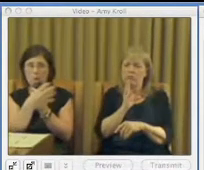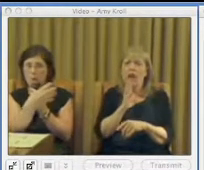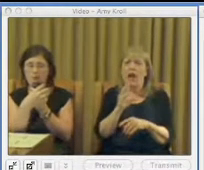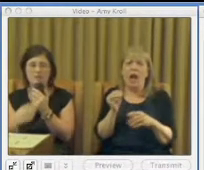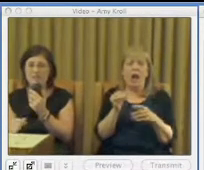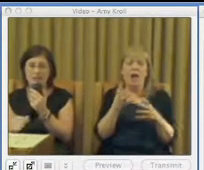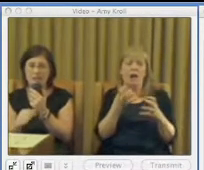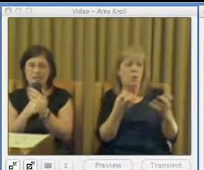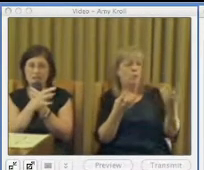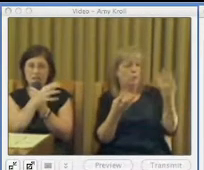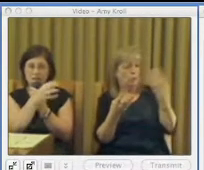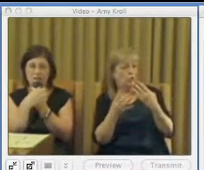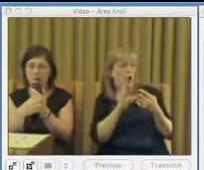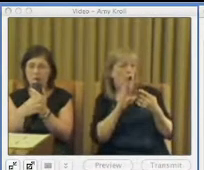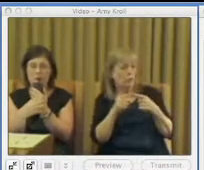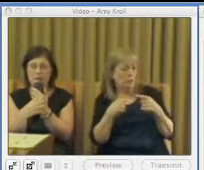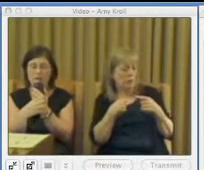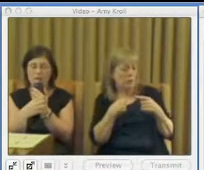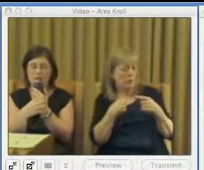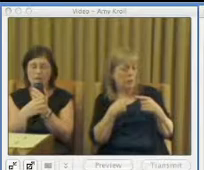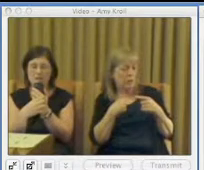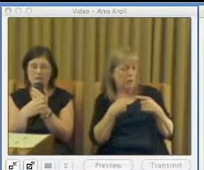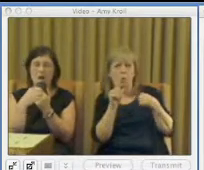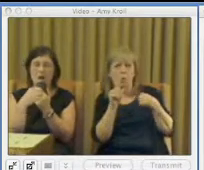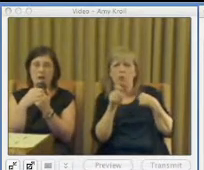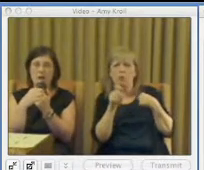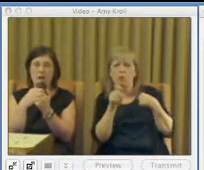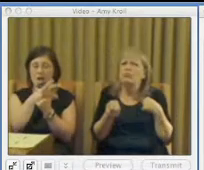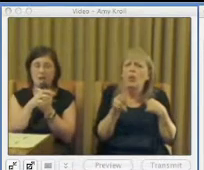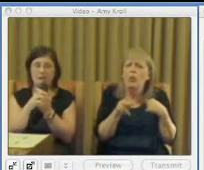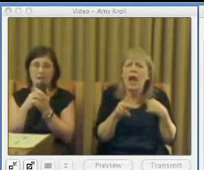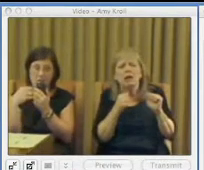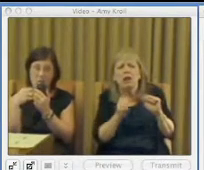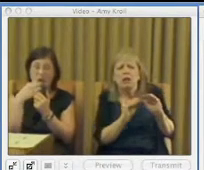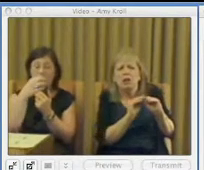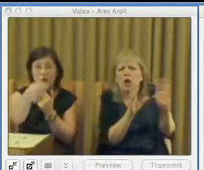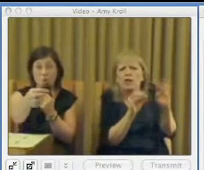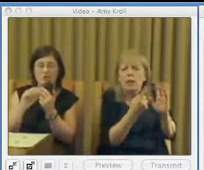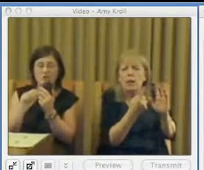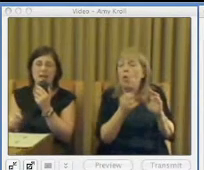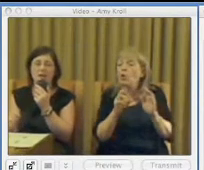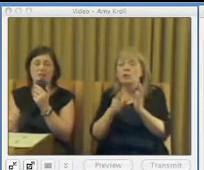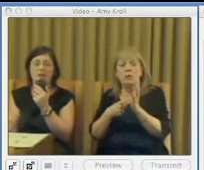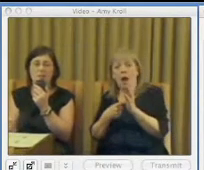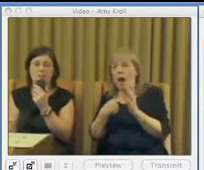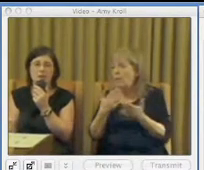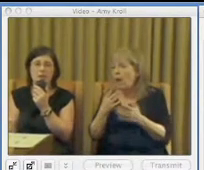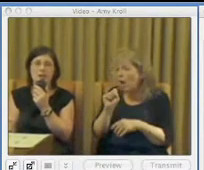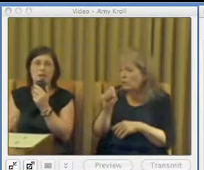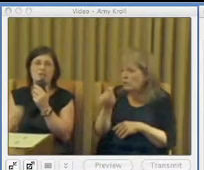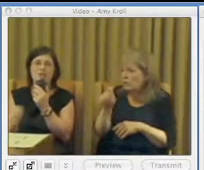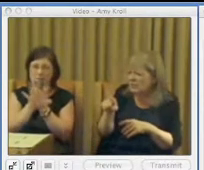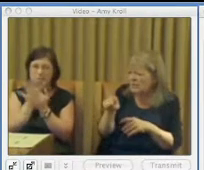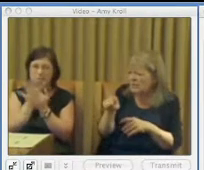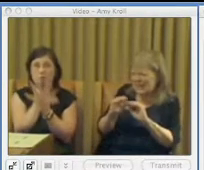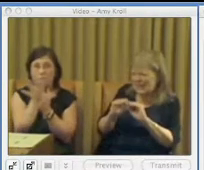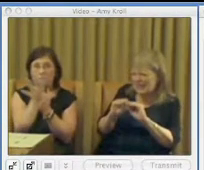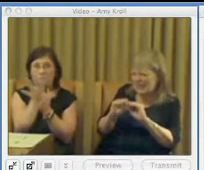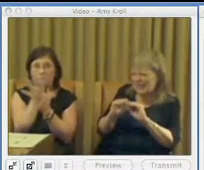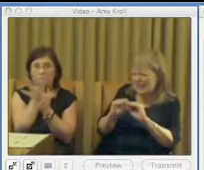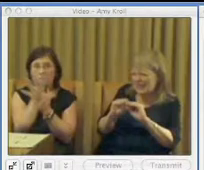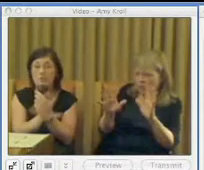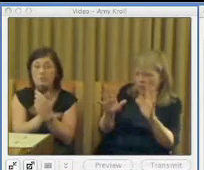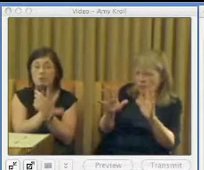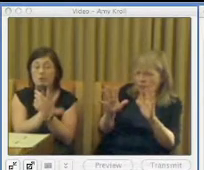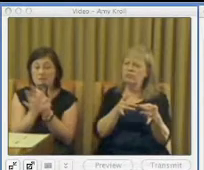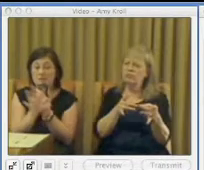And that it's okay if you want to address me directly to ask me a question so that I can clarify something, or can I ask you a question to clarify something,